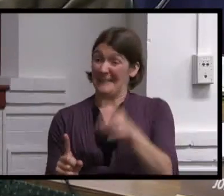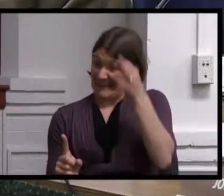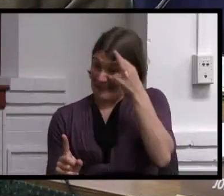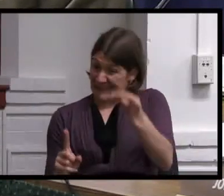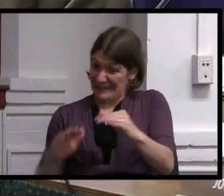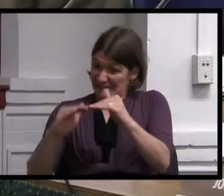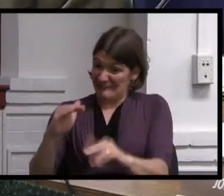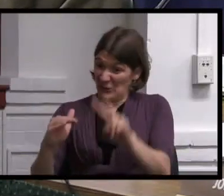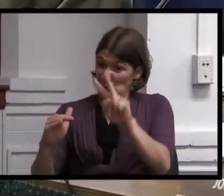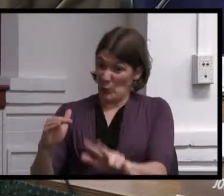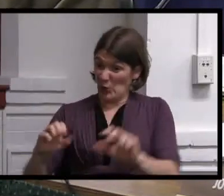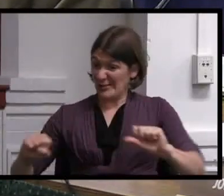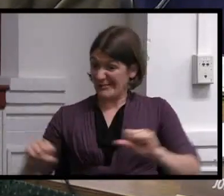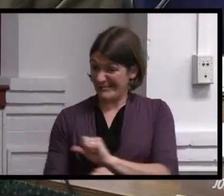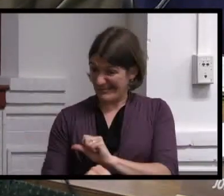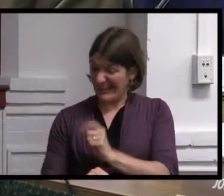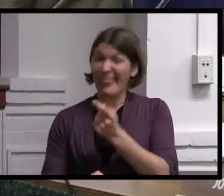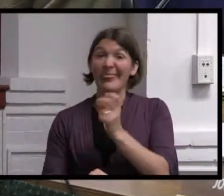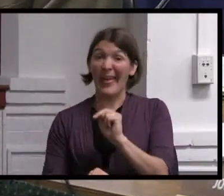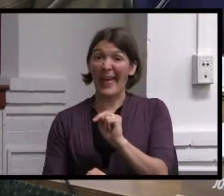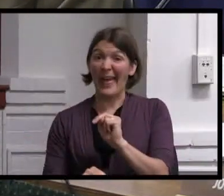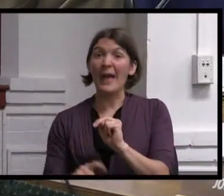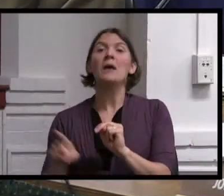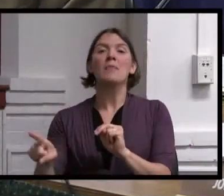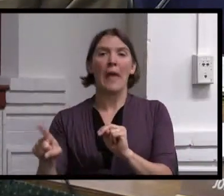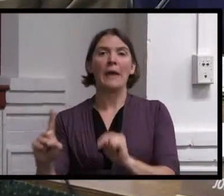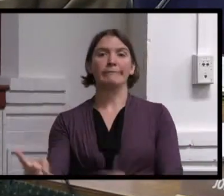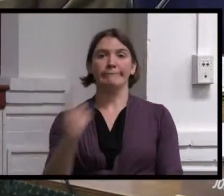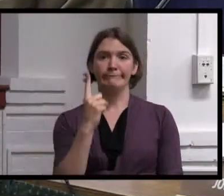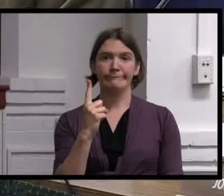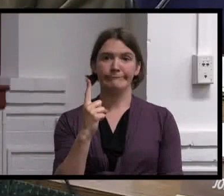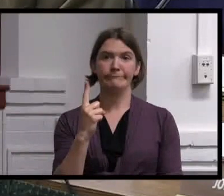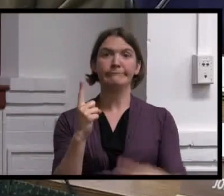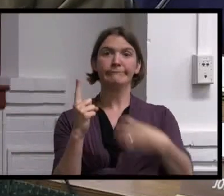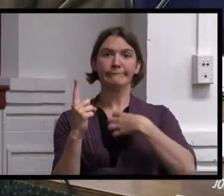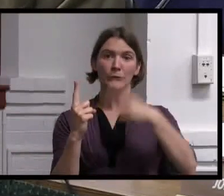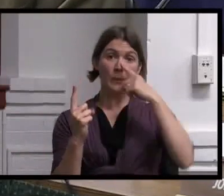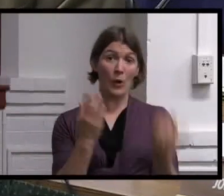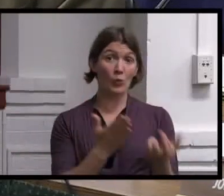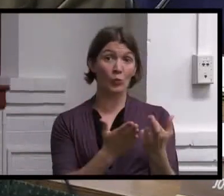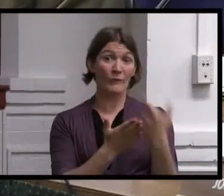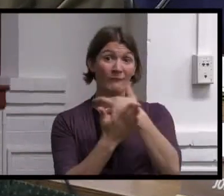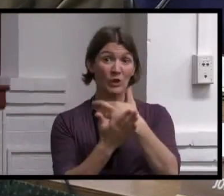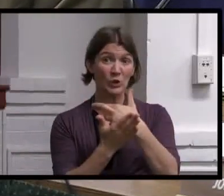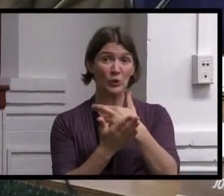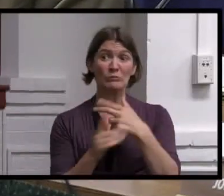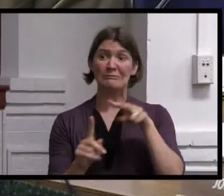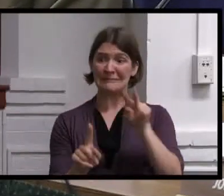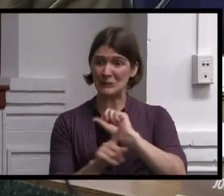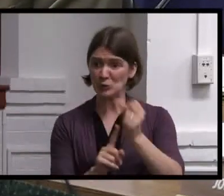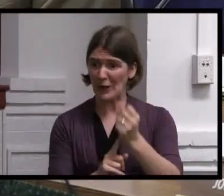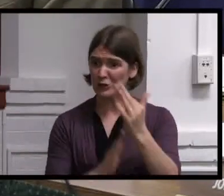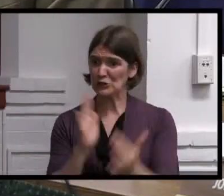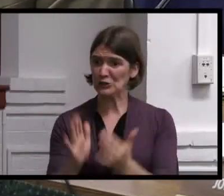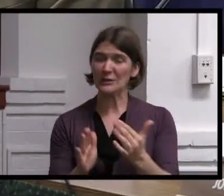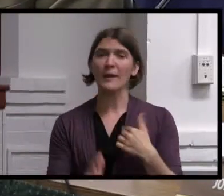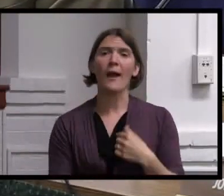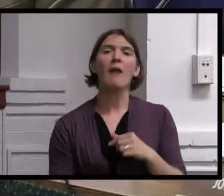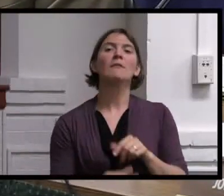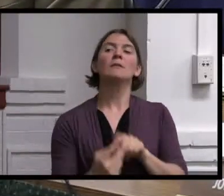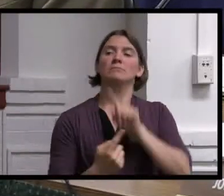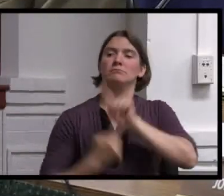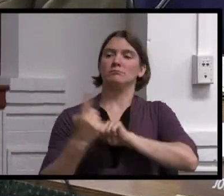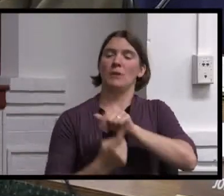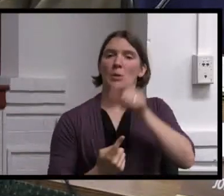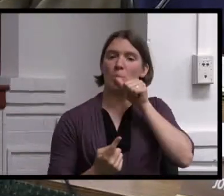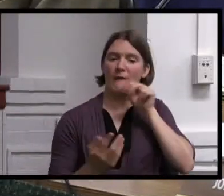a situation like this arises where the owners can ask the town to review the situation. There's a private review of